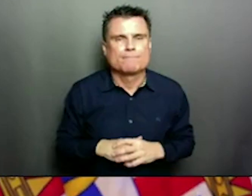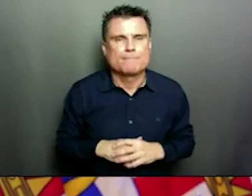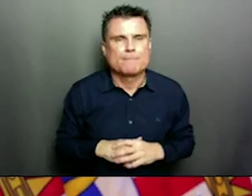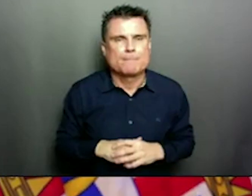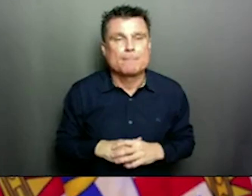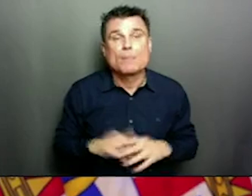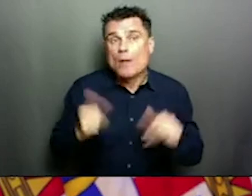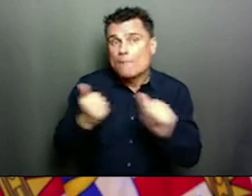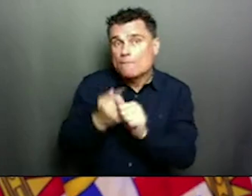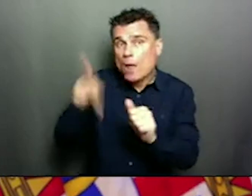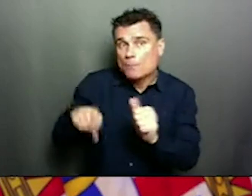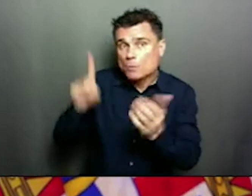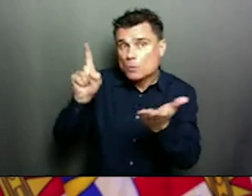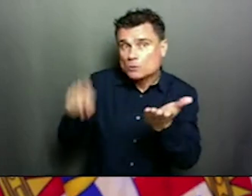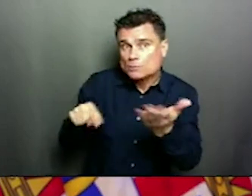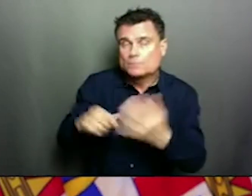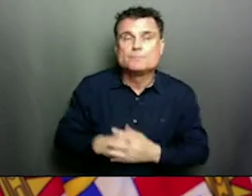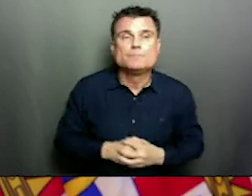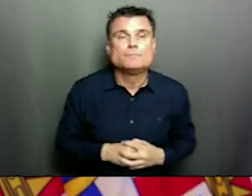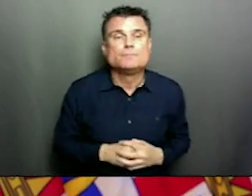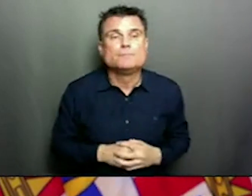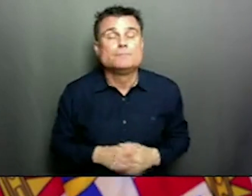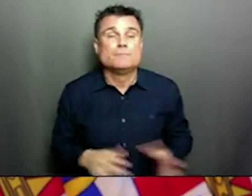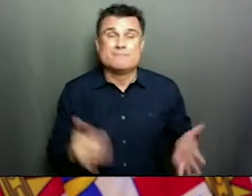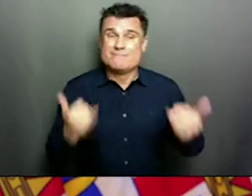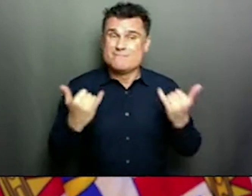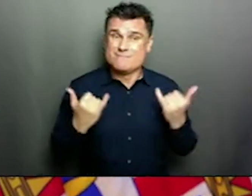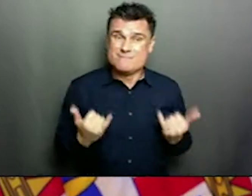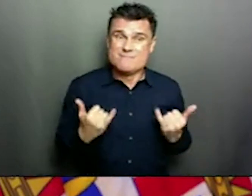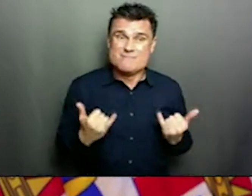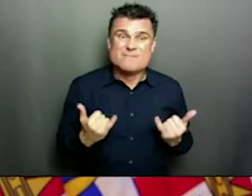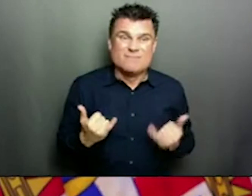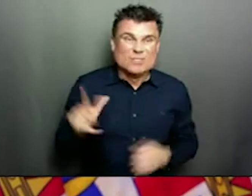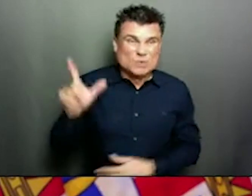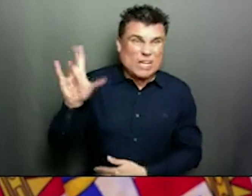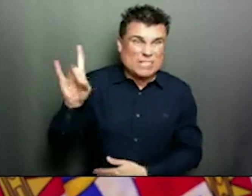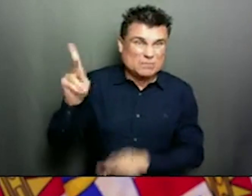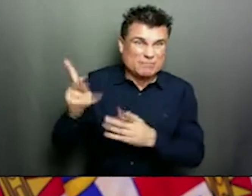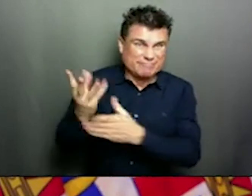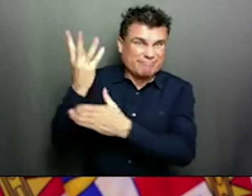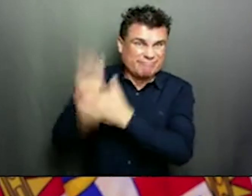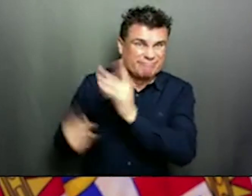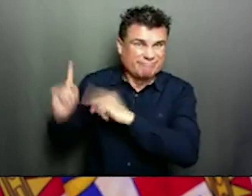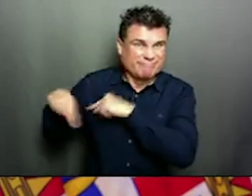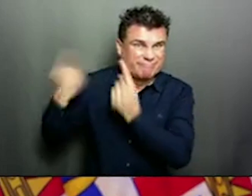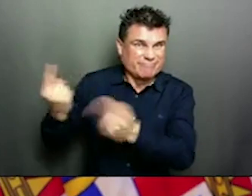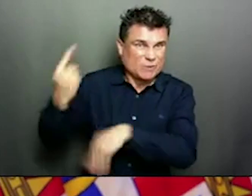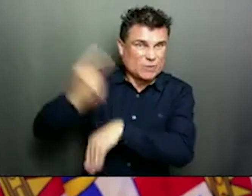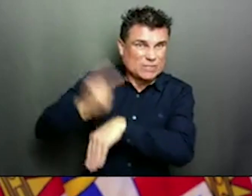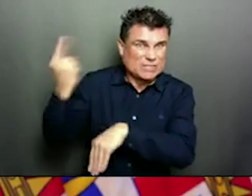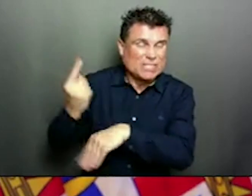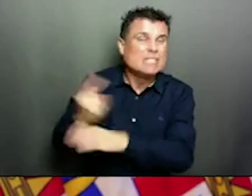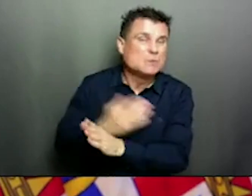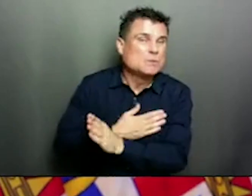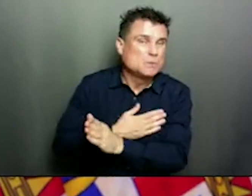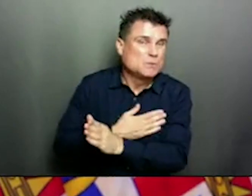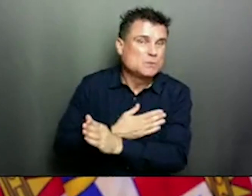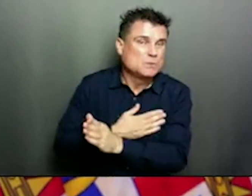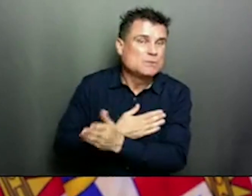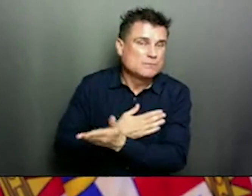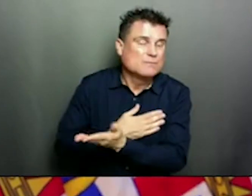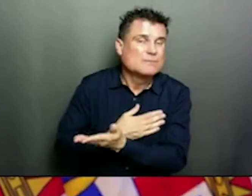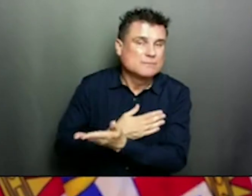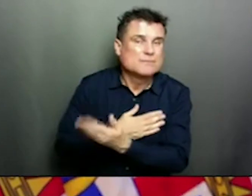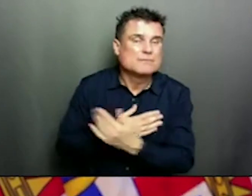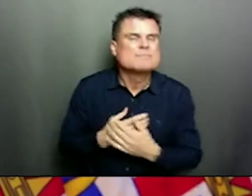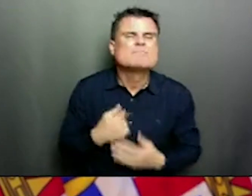had reported today at 28. I know Binder talked about this already, but what is your message to families who are now desperately